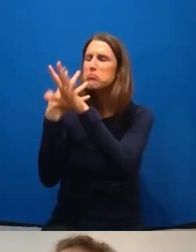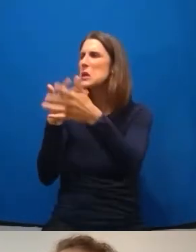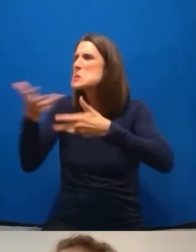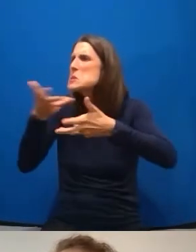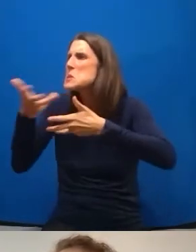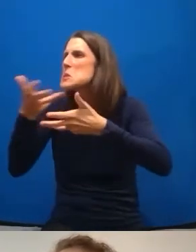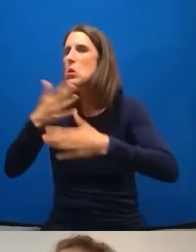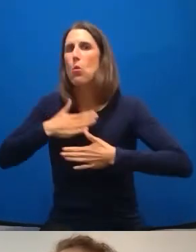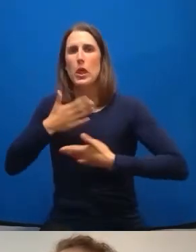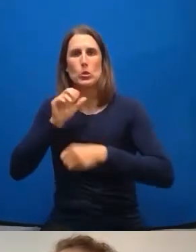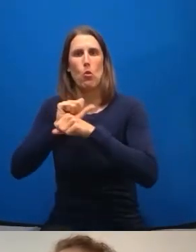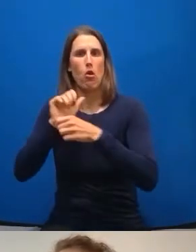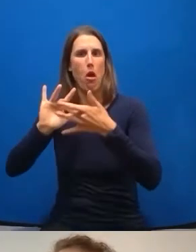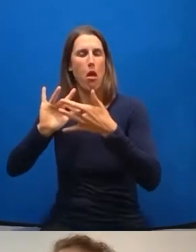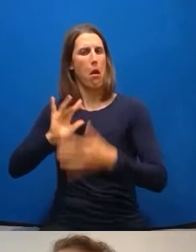which is awesome.